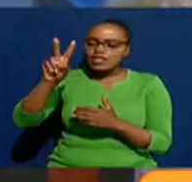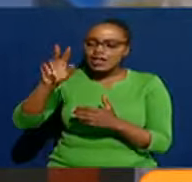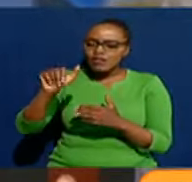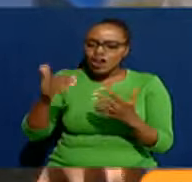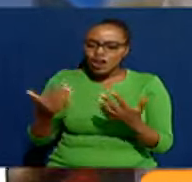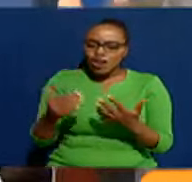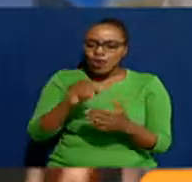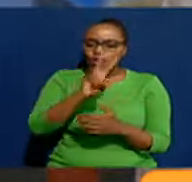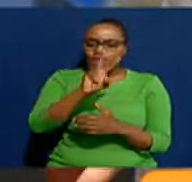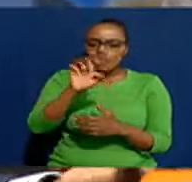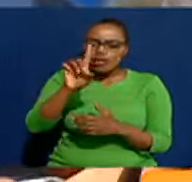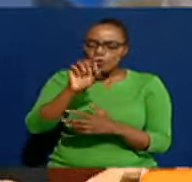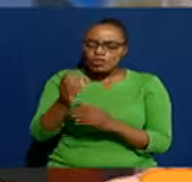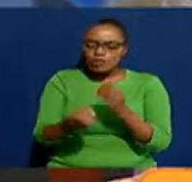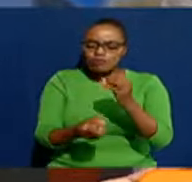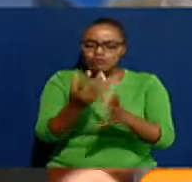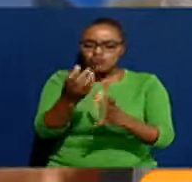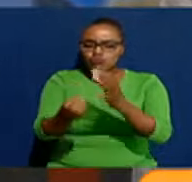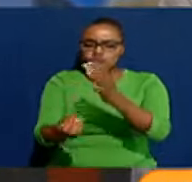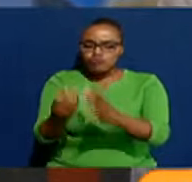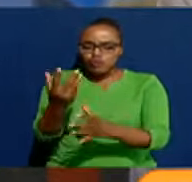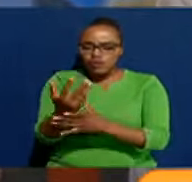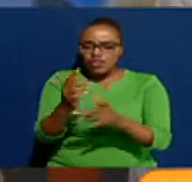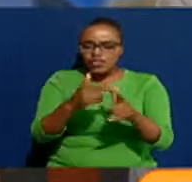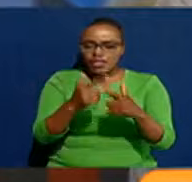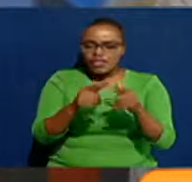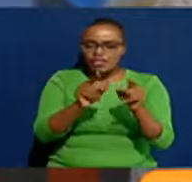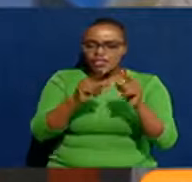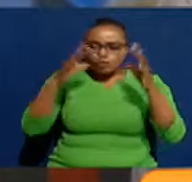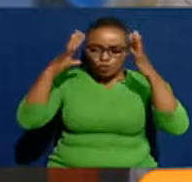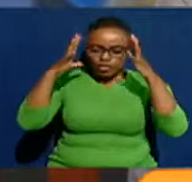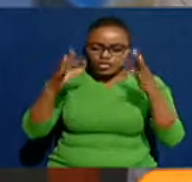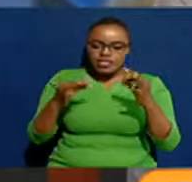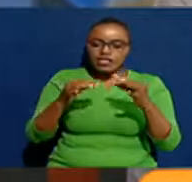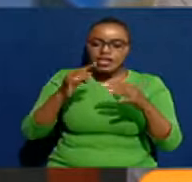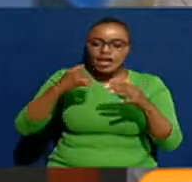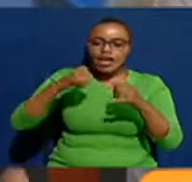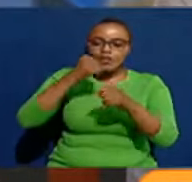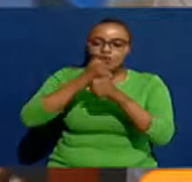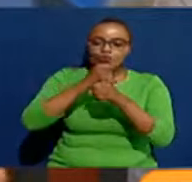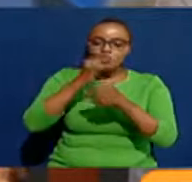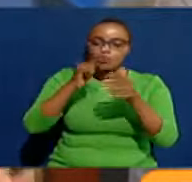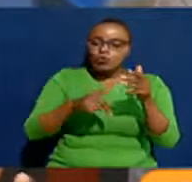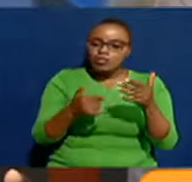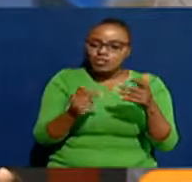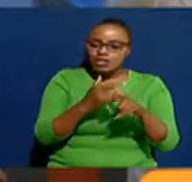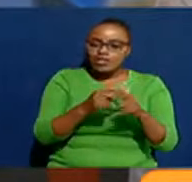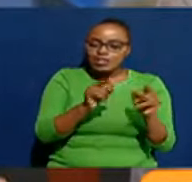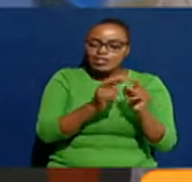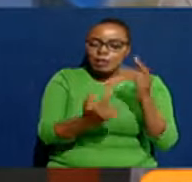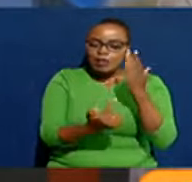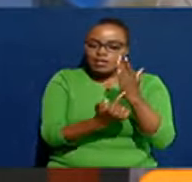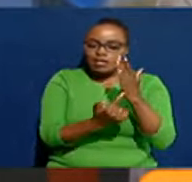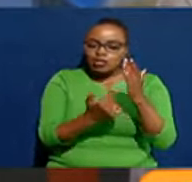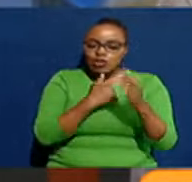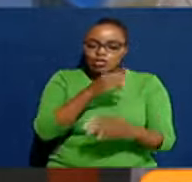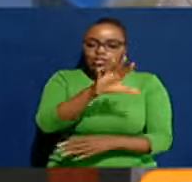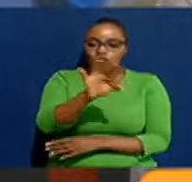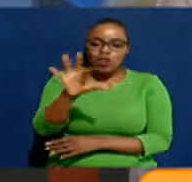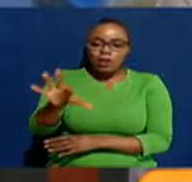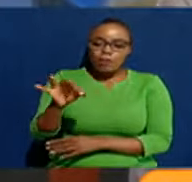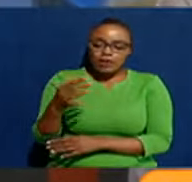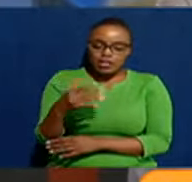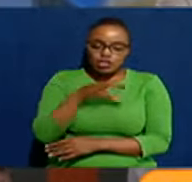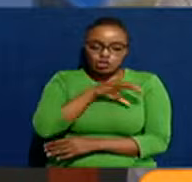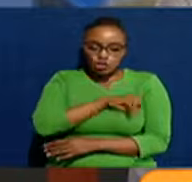it the weeds like striga? They know them. Then we decide, what do we do first? Now we have the technology of picking tolerance